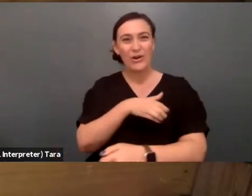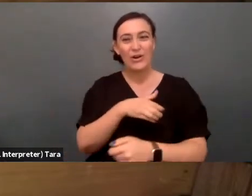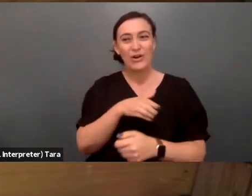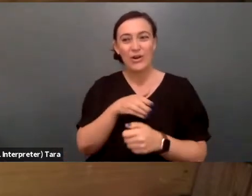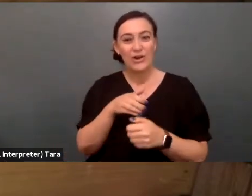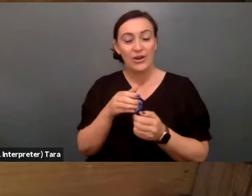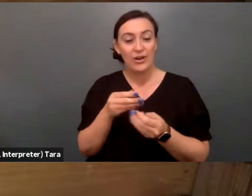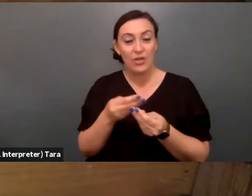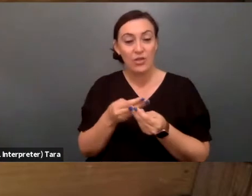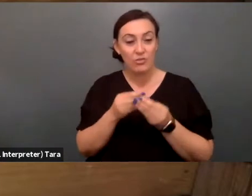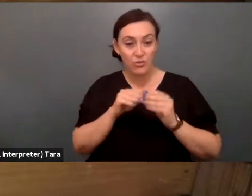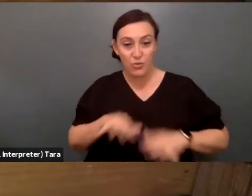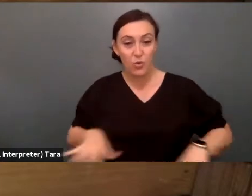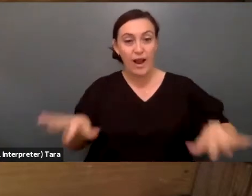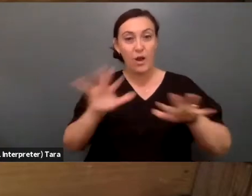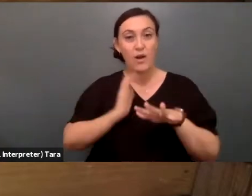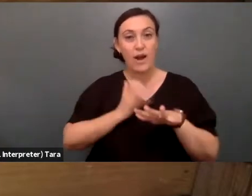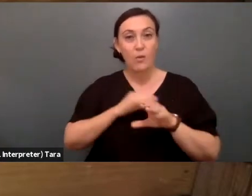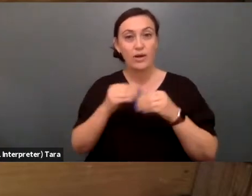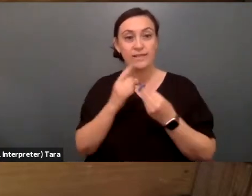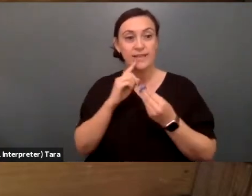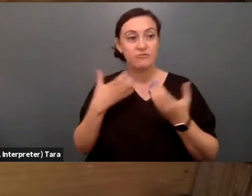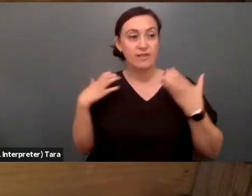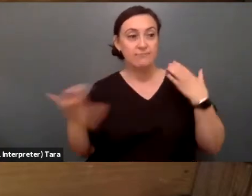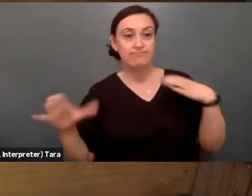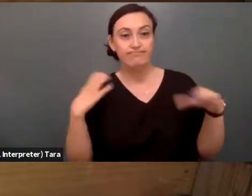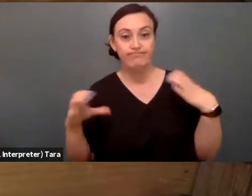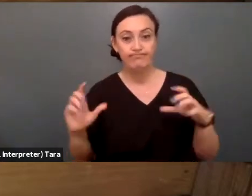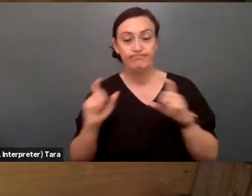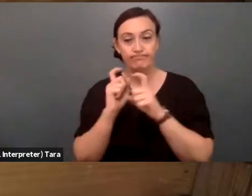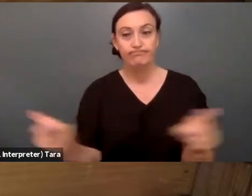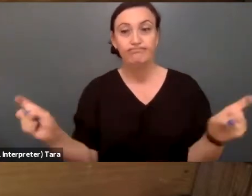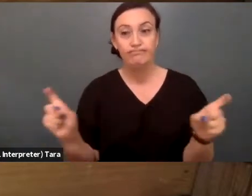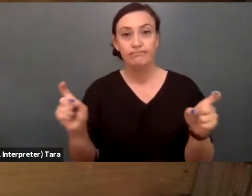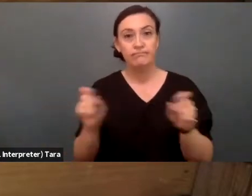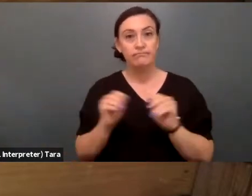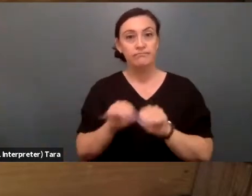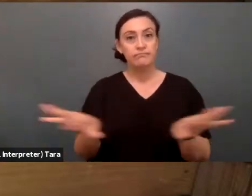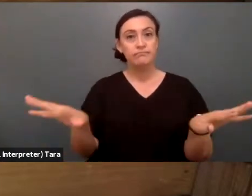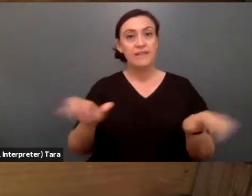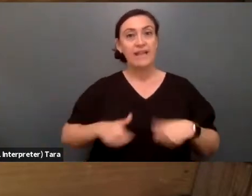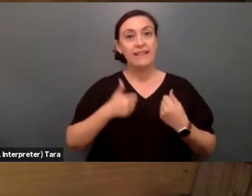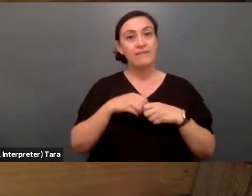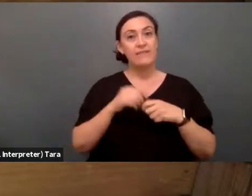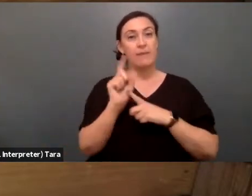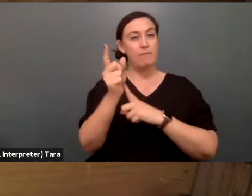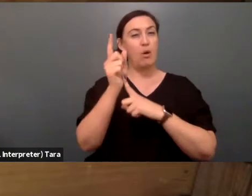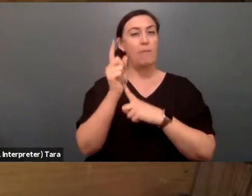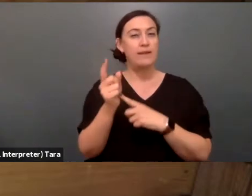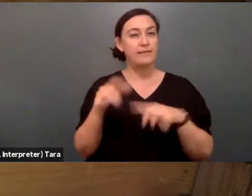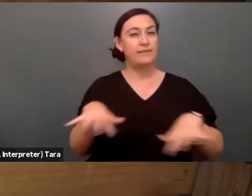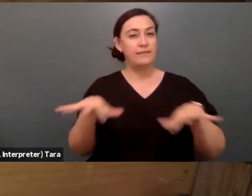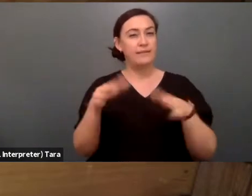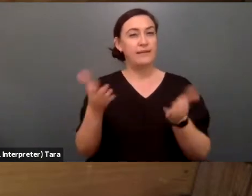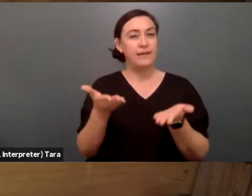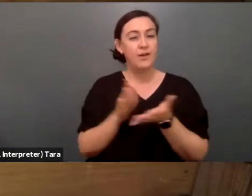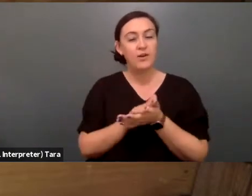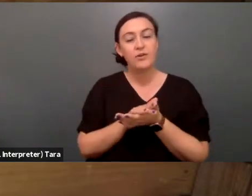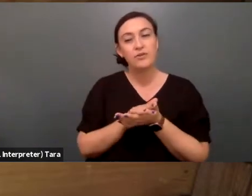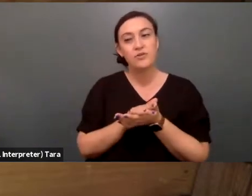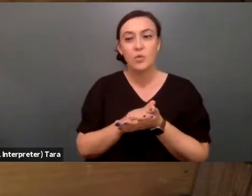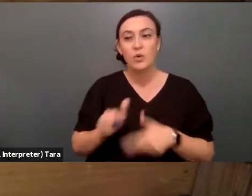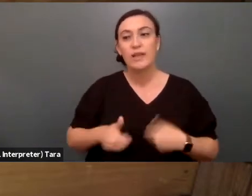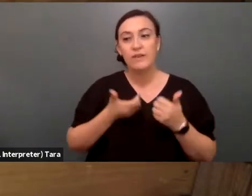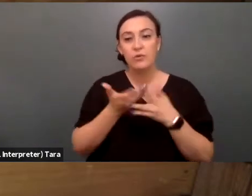organizations and really live in this moment? Just point out, like we're living